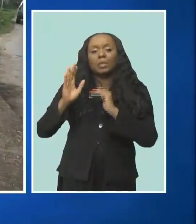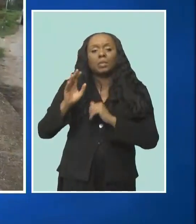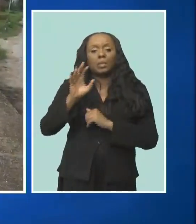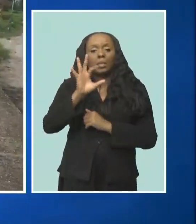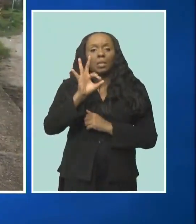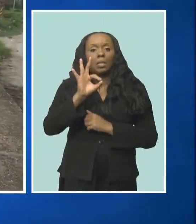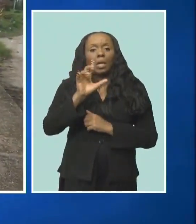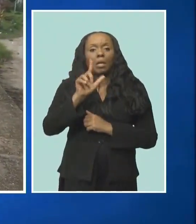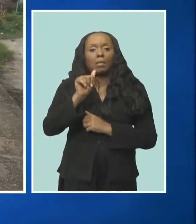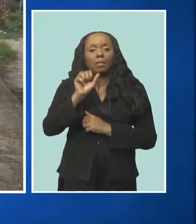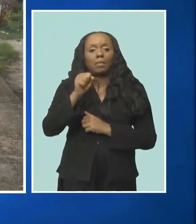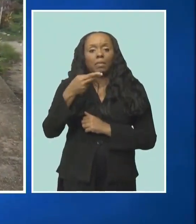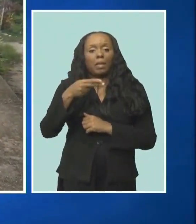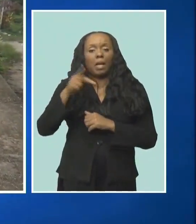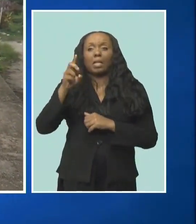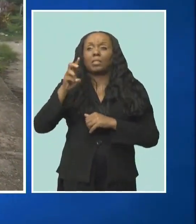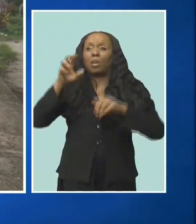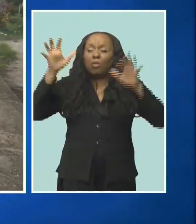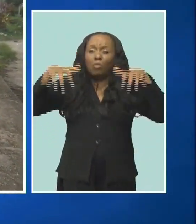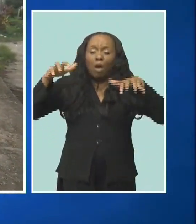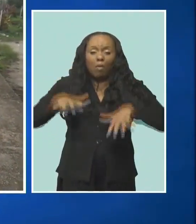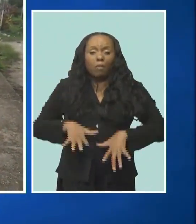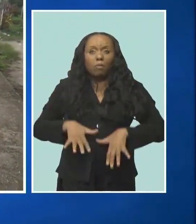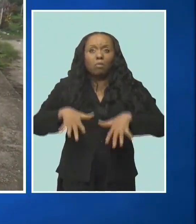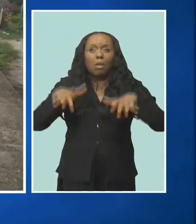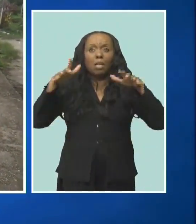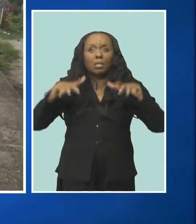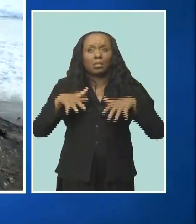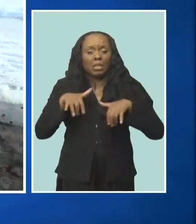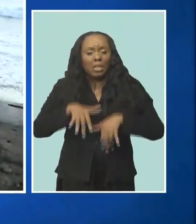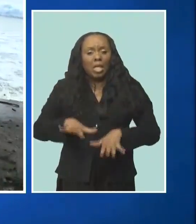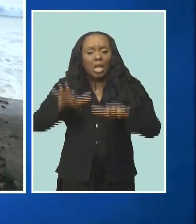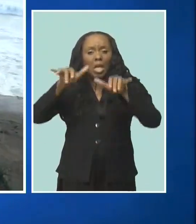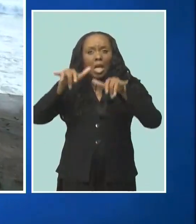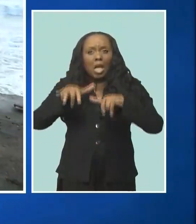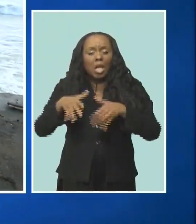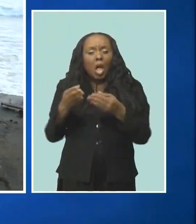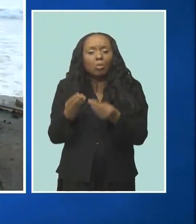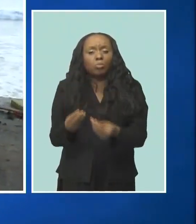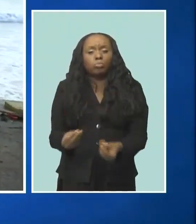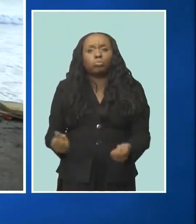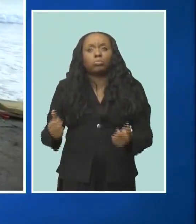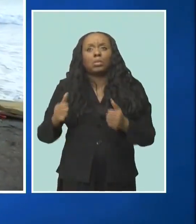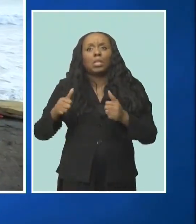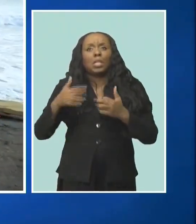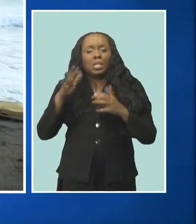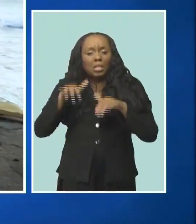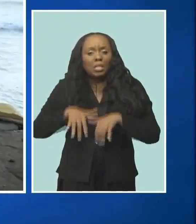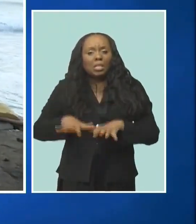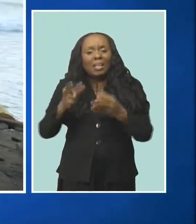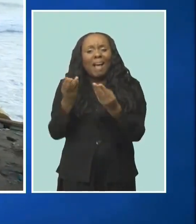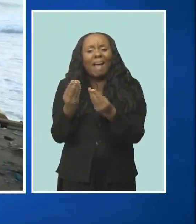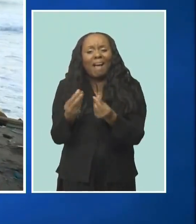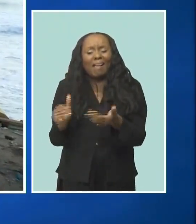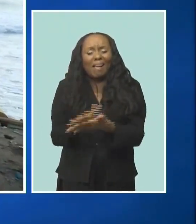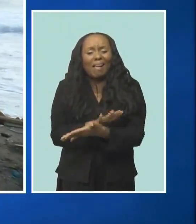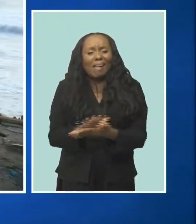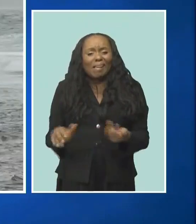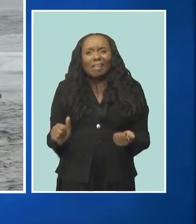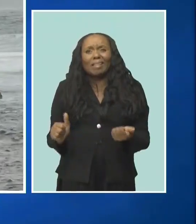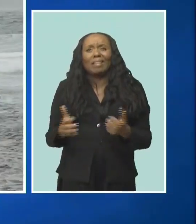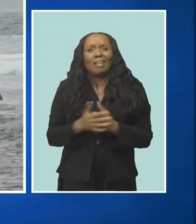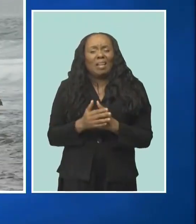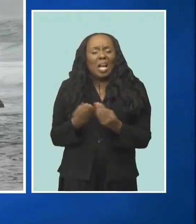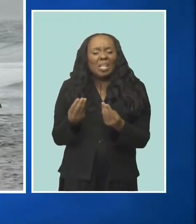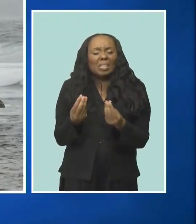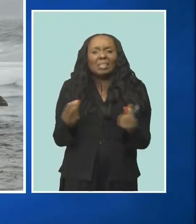level swell wave events, coastal erosion, sea level rise, land slippage, and cliff failure. And he says they are set to